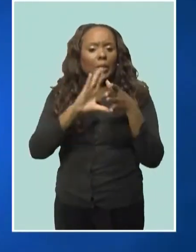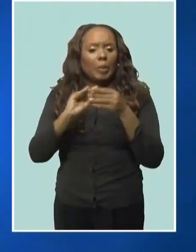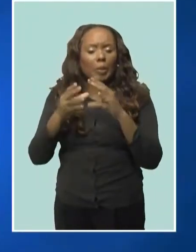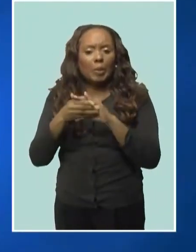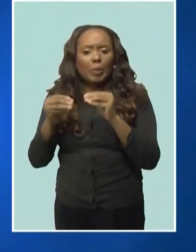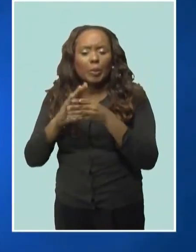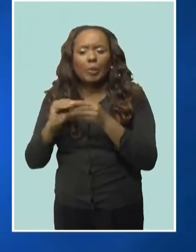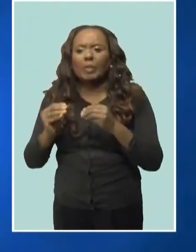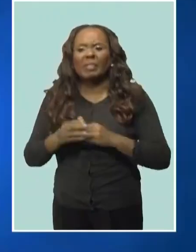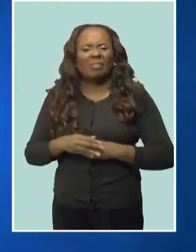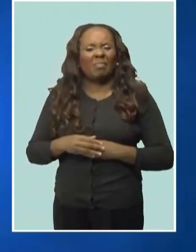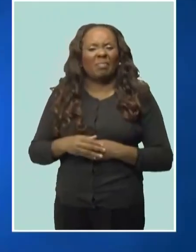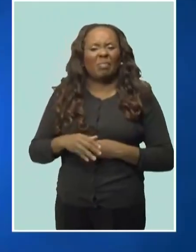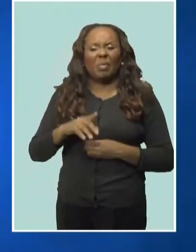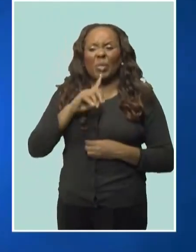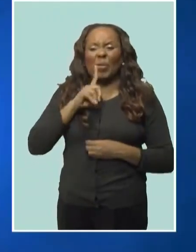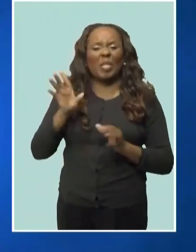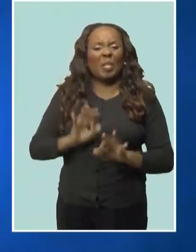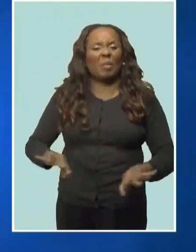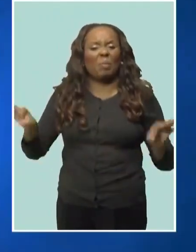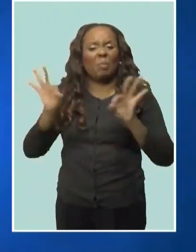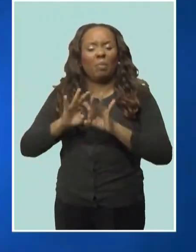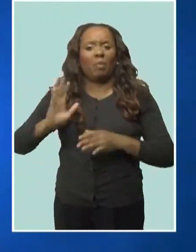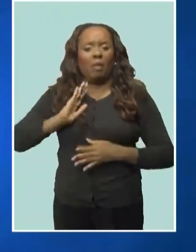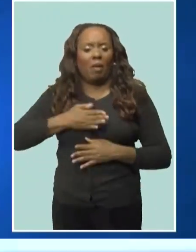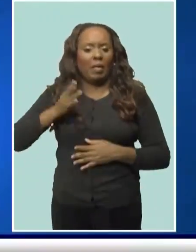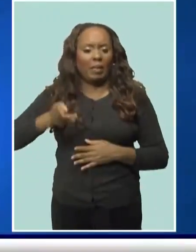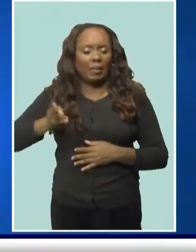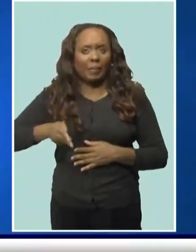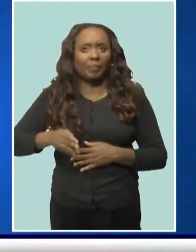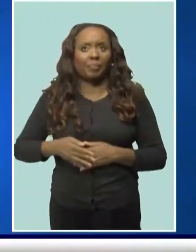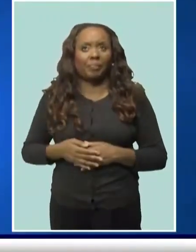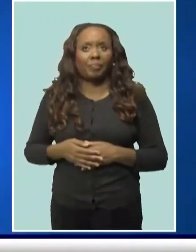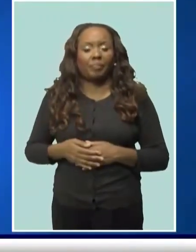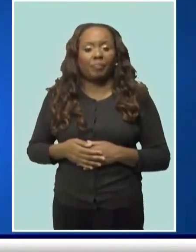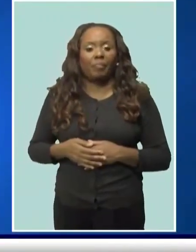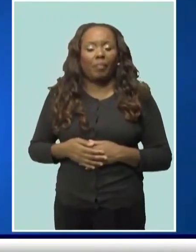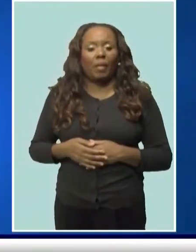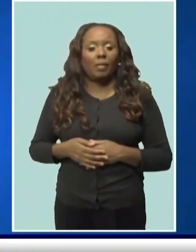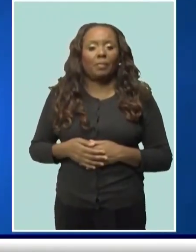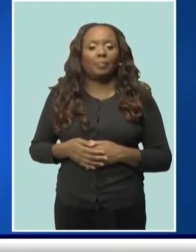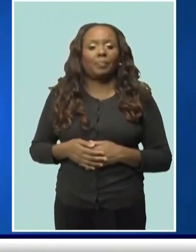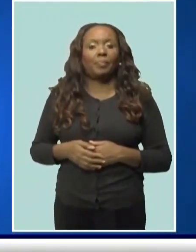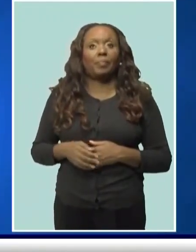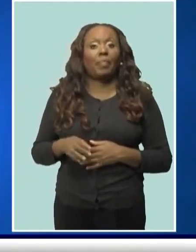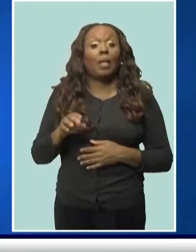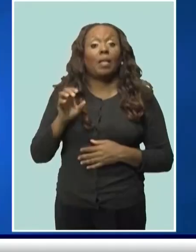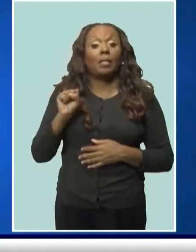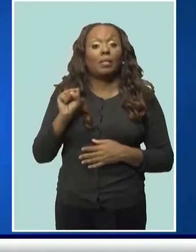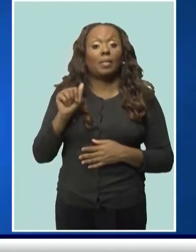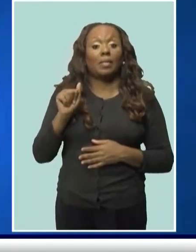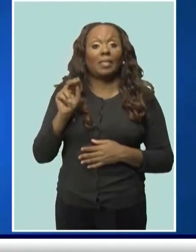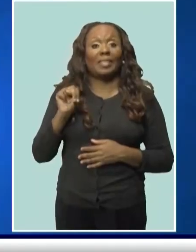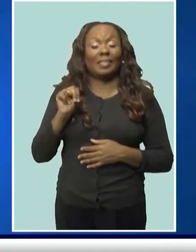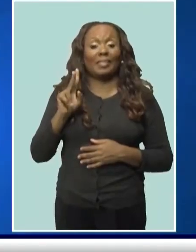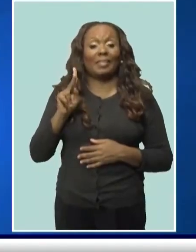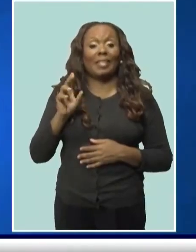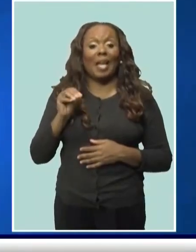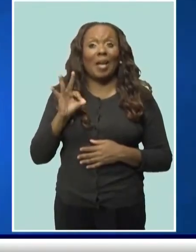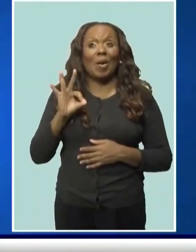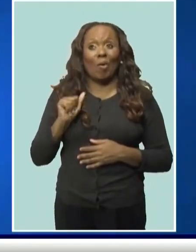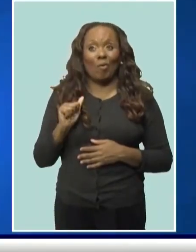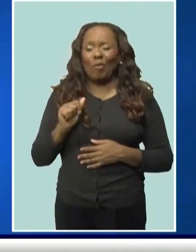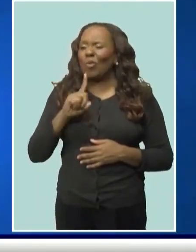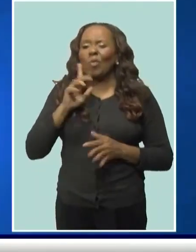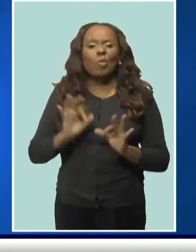history. Sankofa, because it is important that we use the wisdom of those who went before to guide